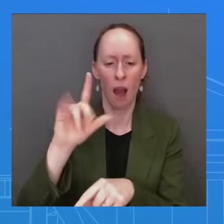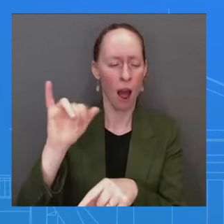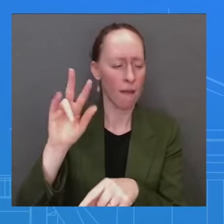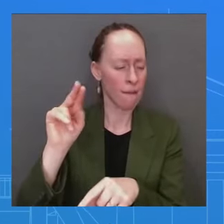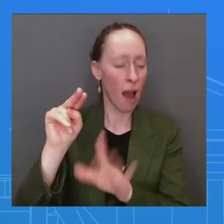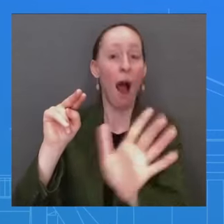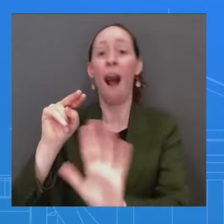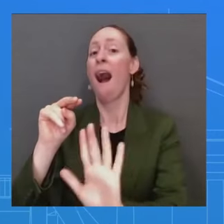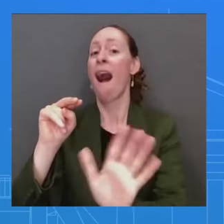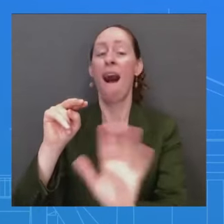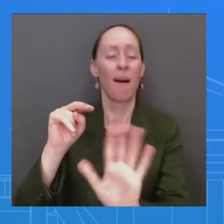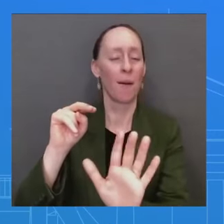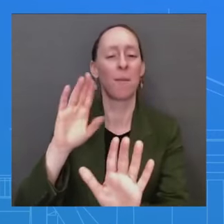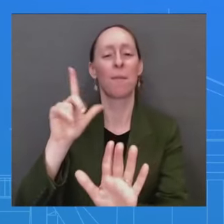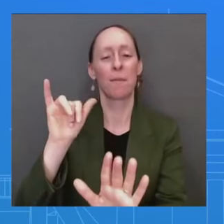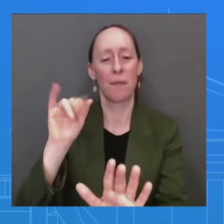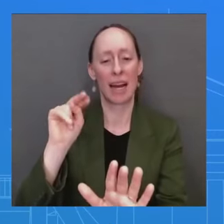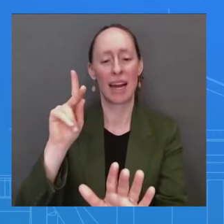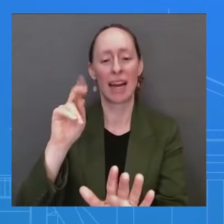Secretary Blinken, Secretary Mayorkas, and also